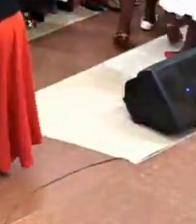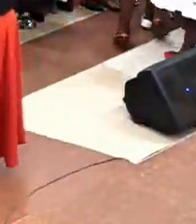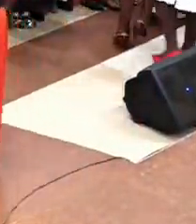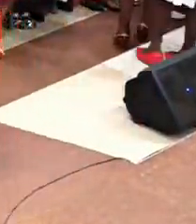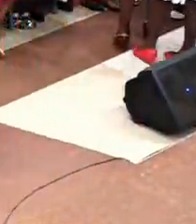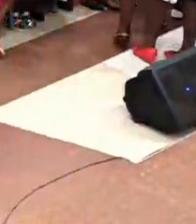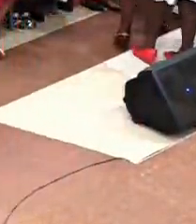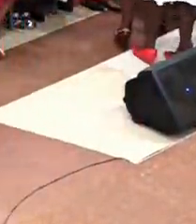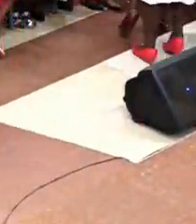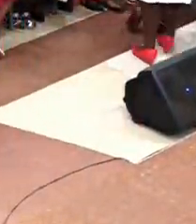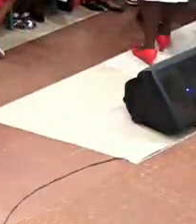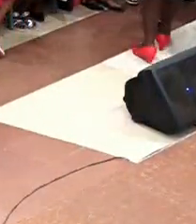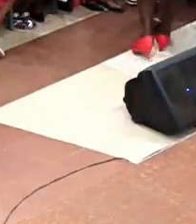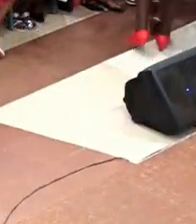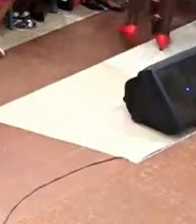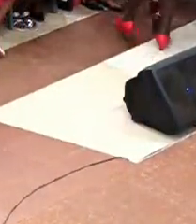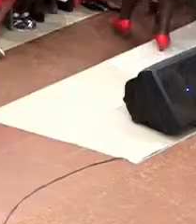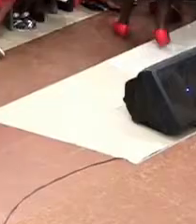Wakimaliza